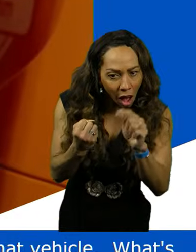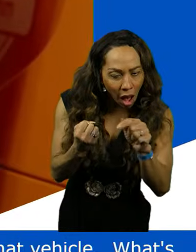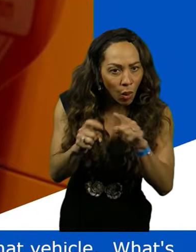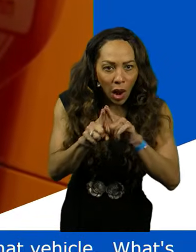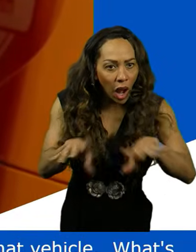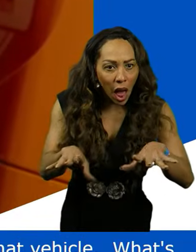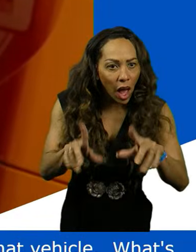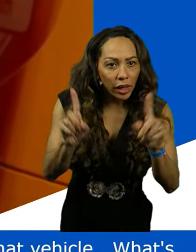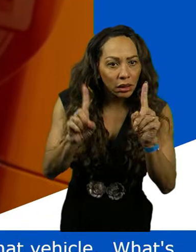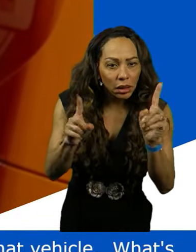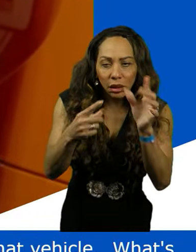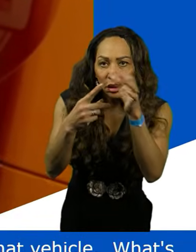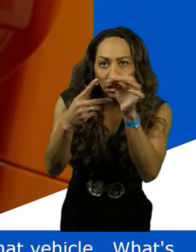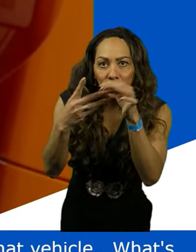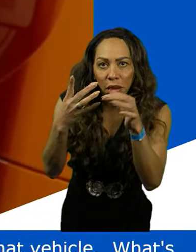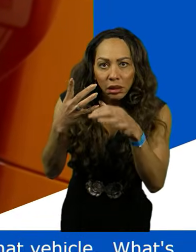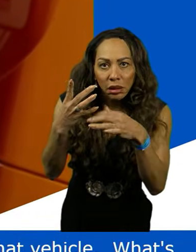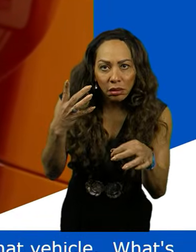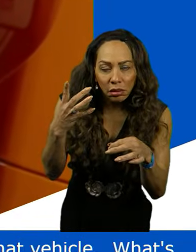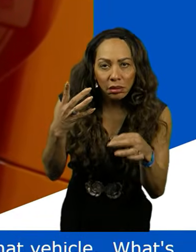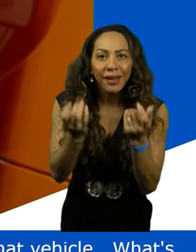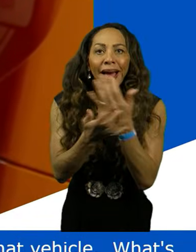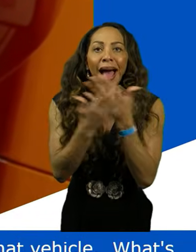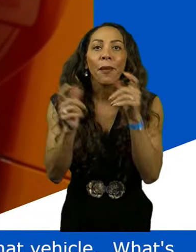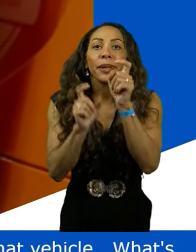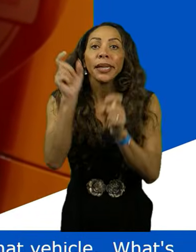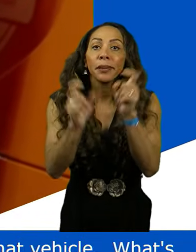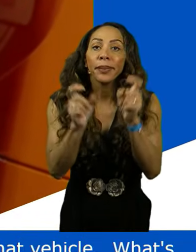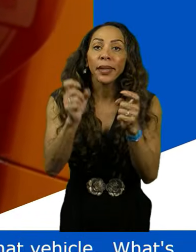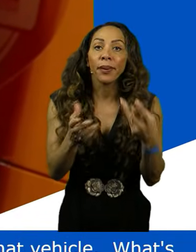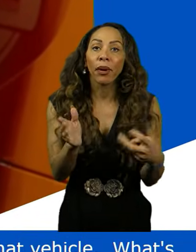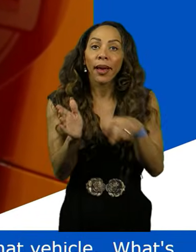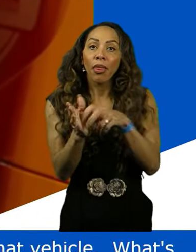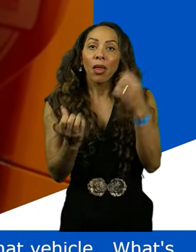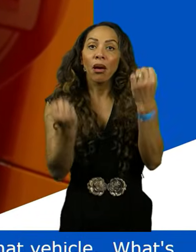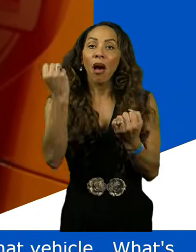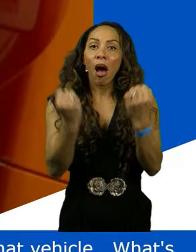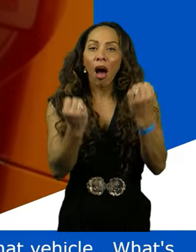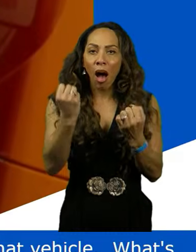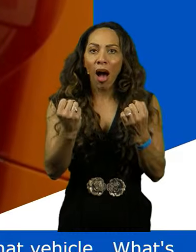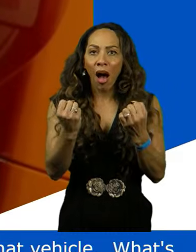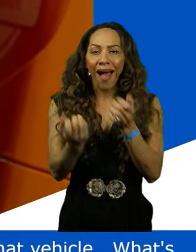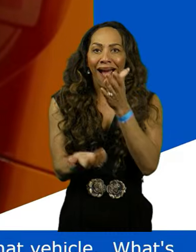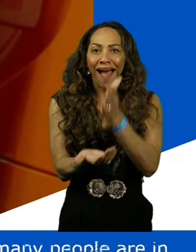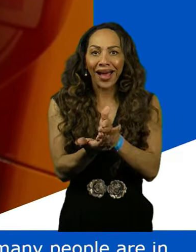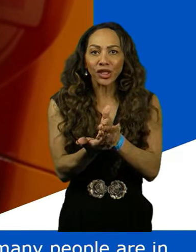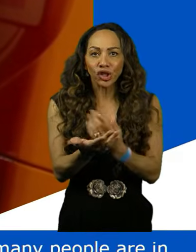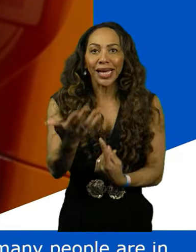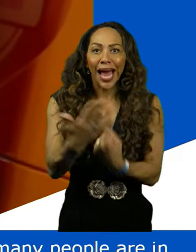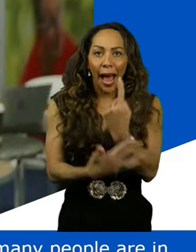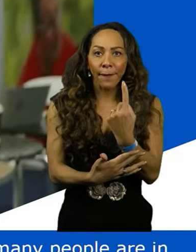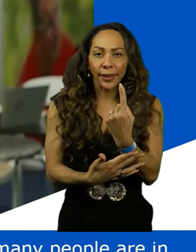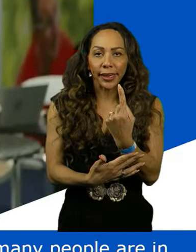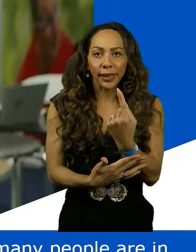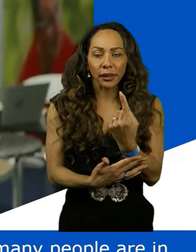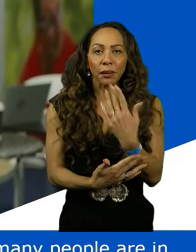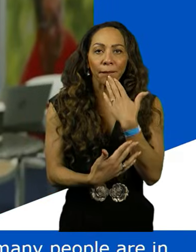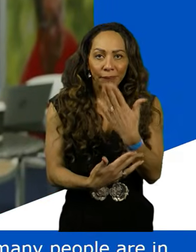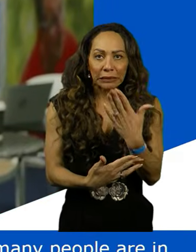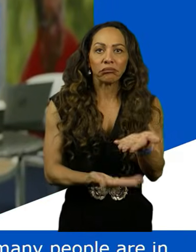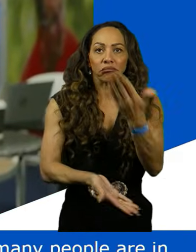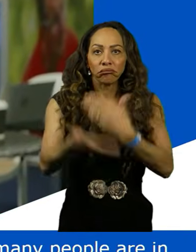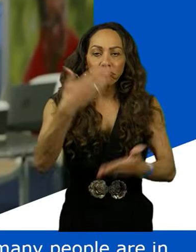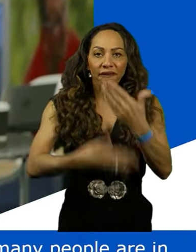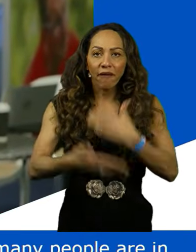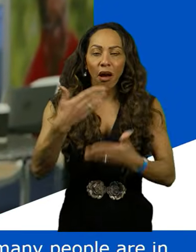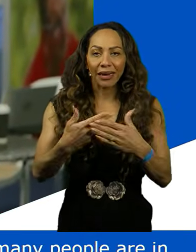We'll ask you how many people are in the vehicle with you. Everything that is actually happening in that situation so that we can provide the right solution for